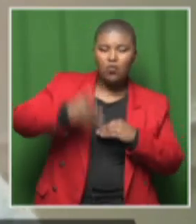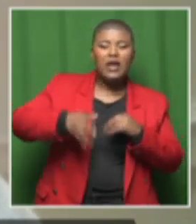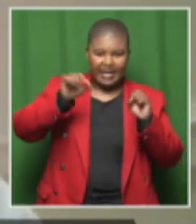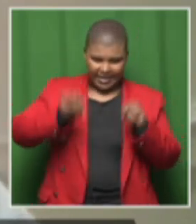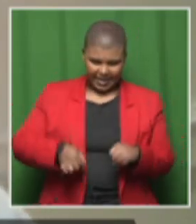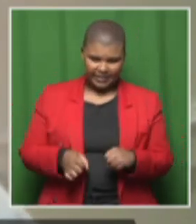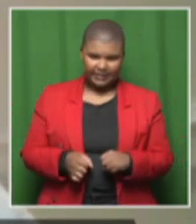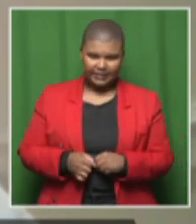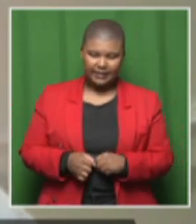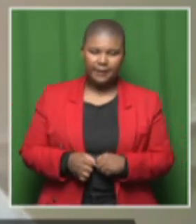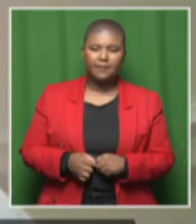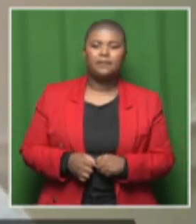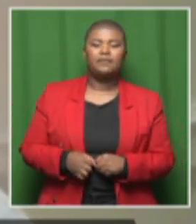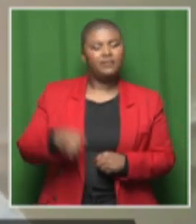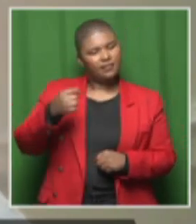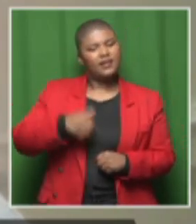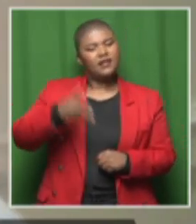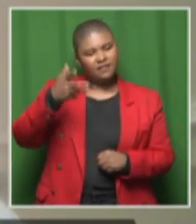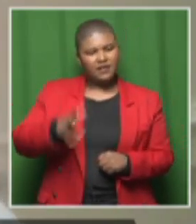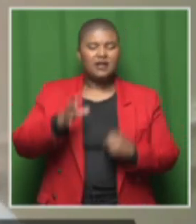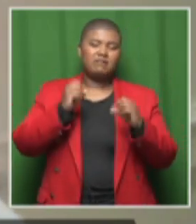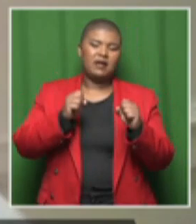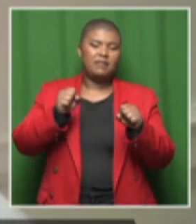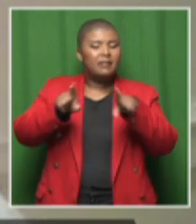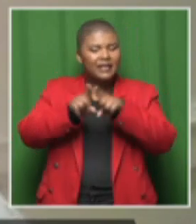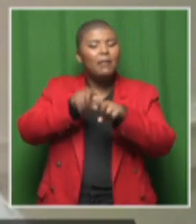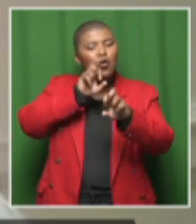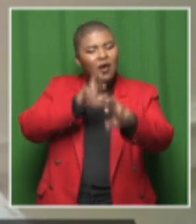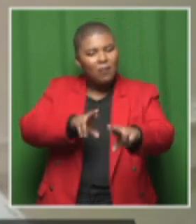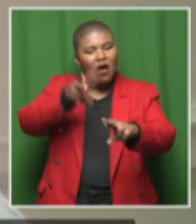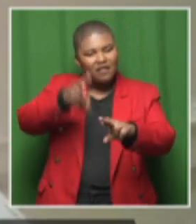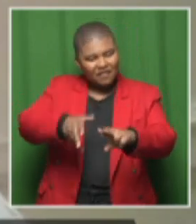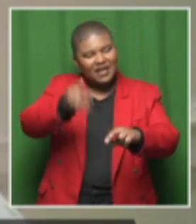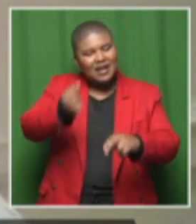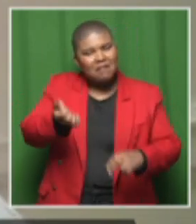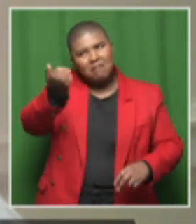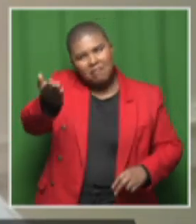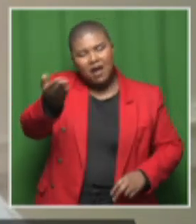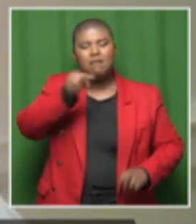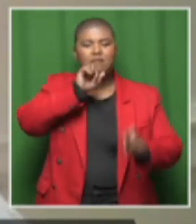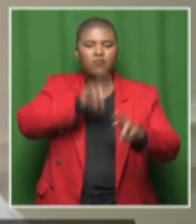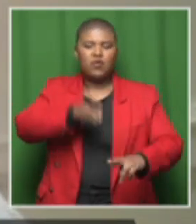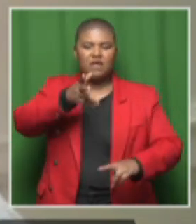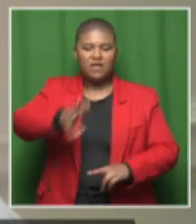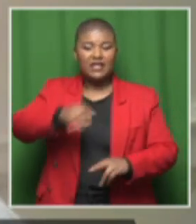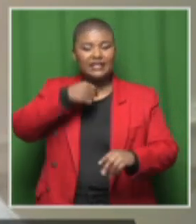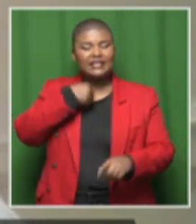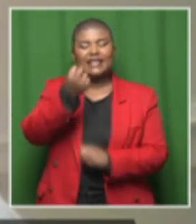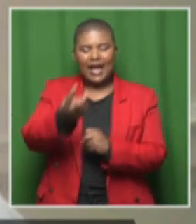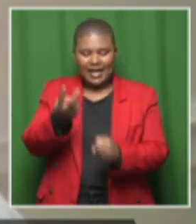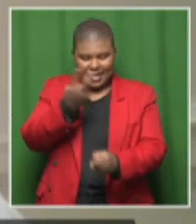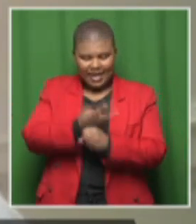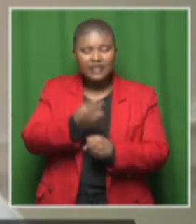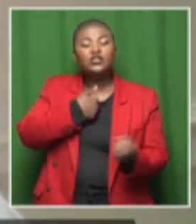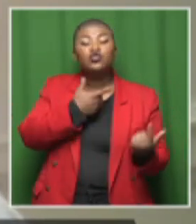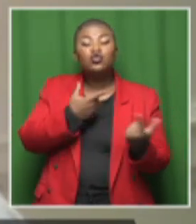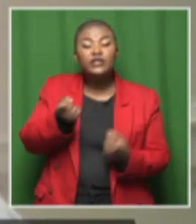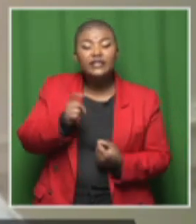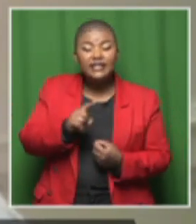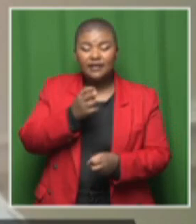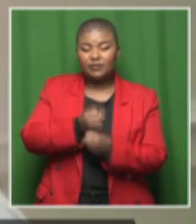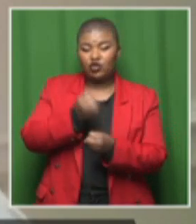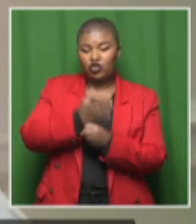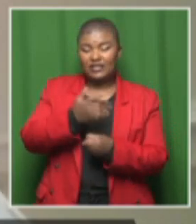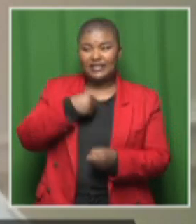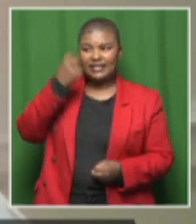another aspect. And we did say that in the report as well, that we will also consider whether